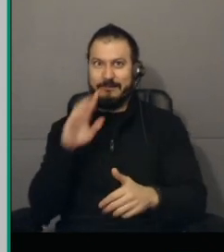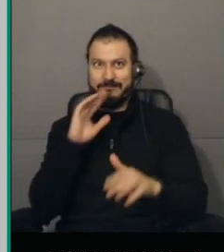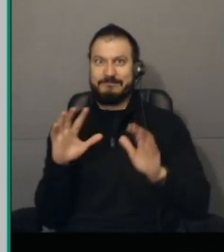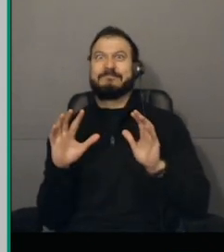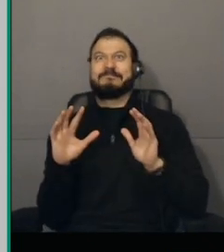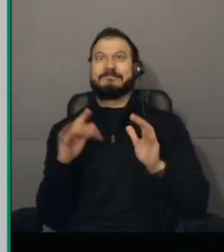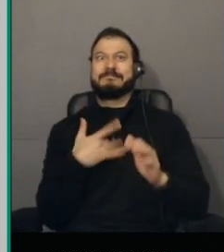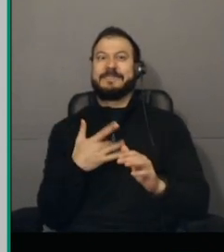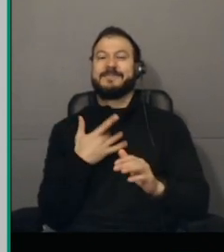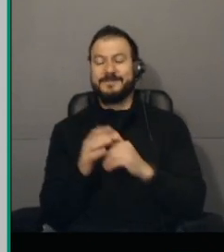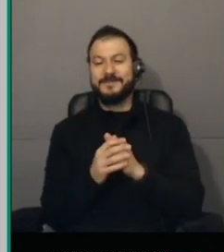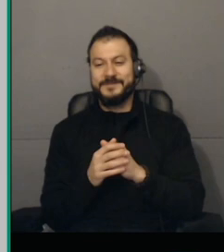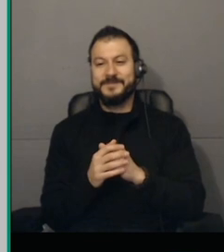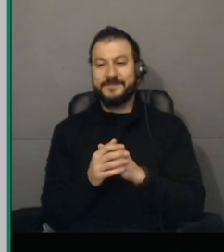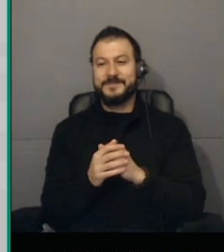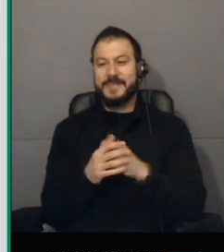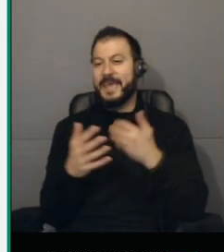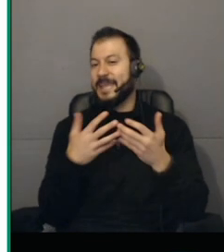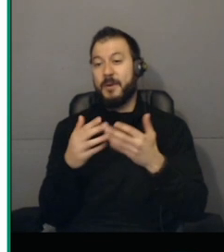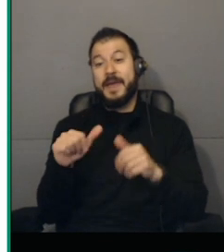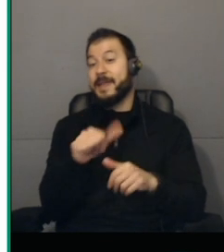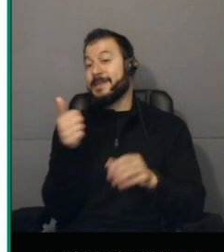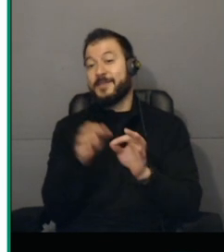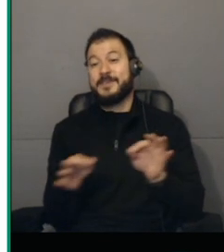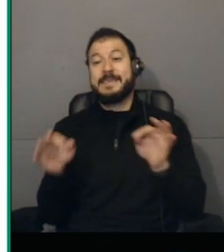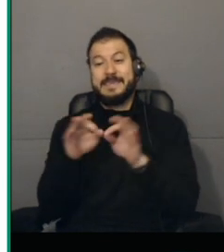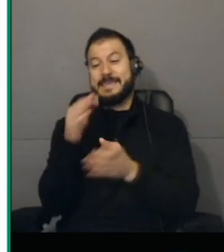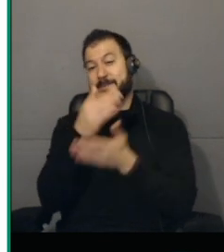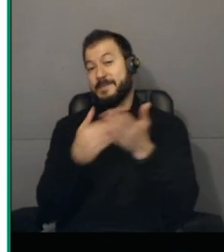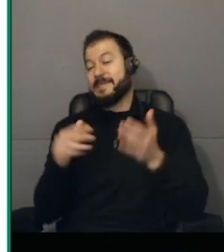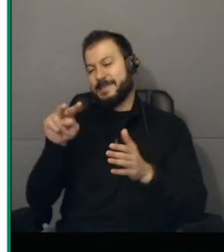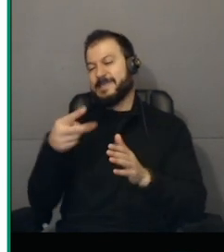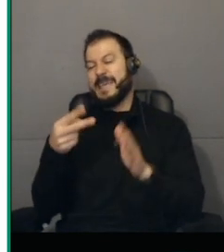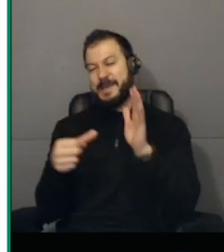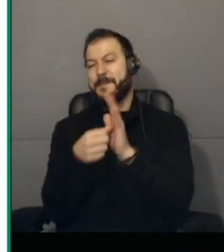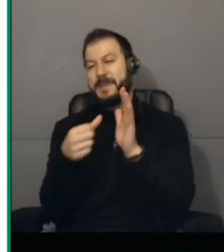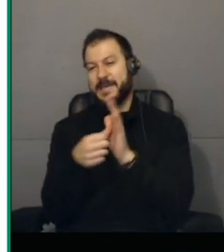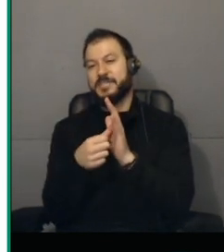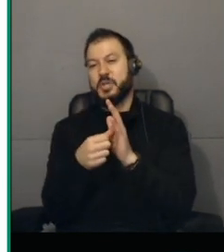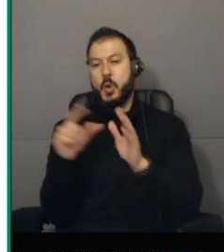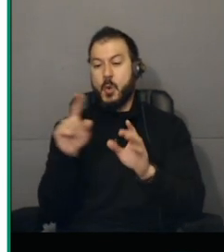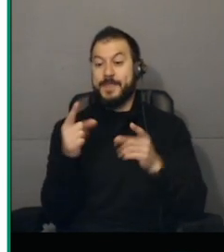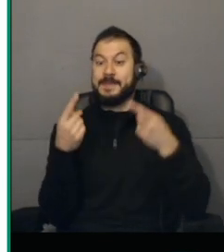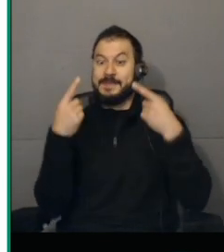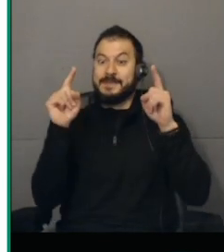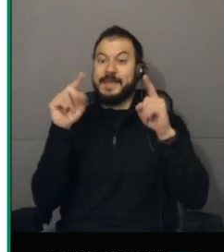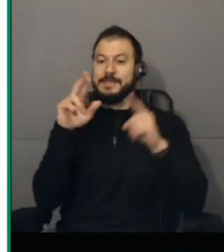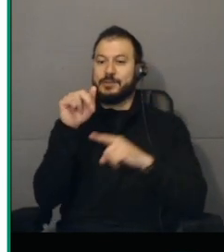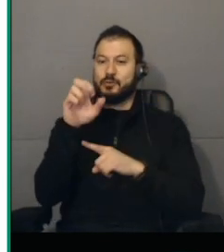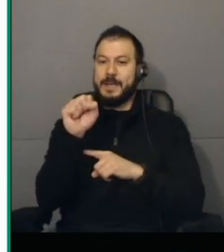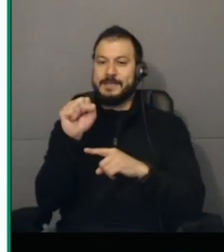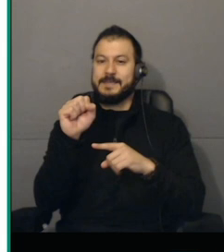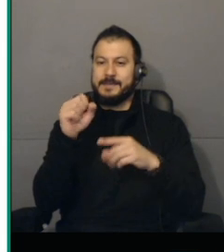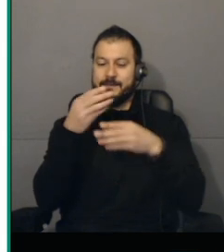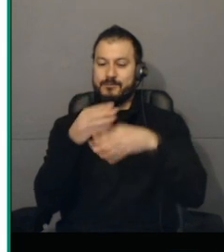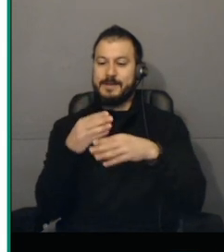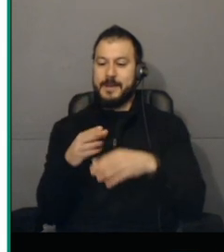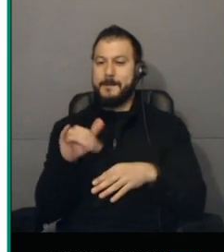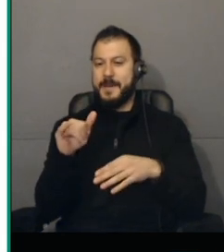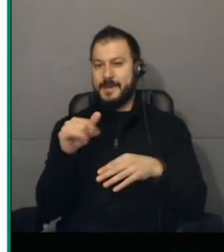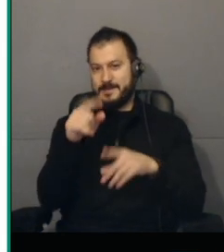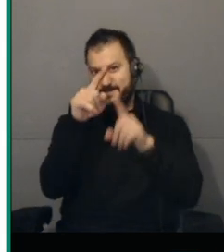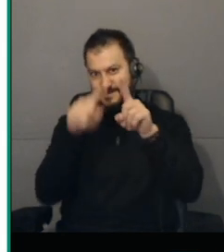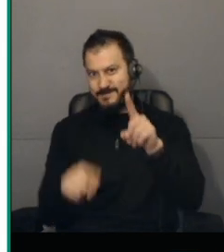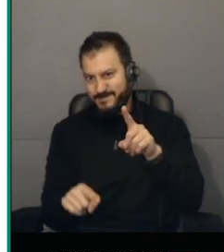one. Anyways, another key piece is the second page, where all these success rates are broken down by map. Since map choice